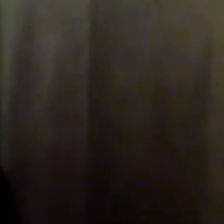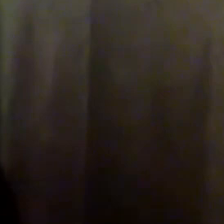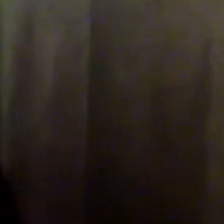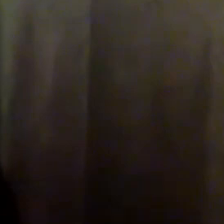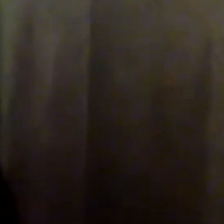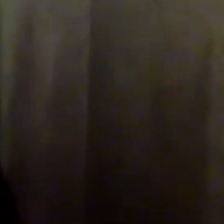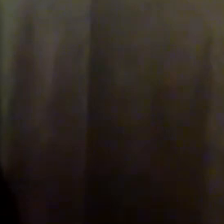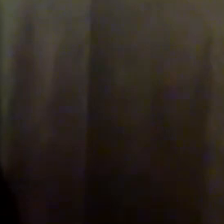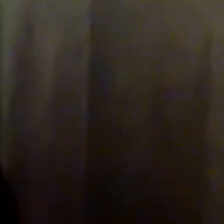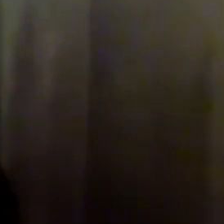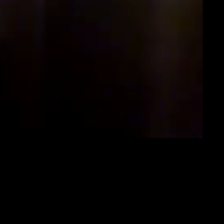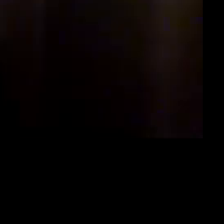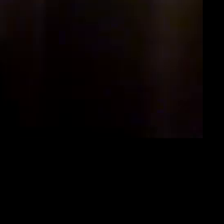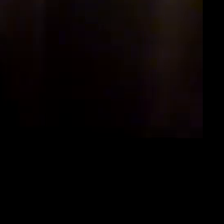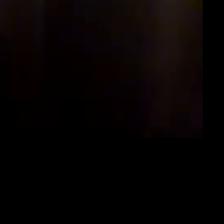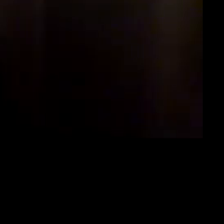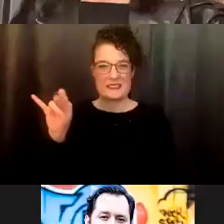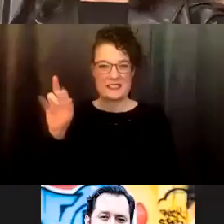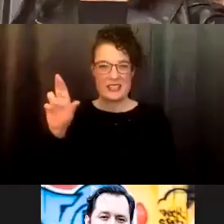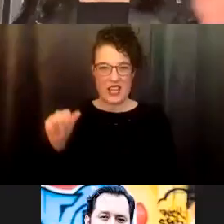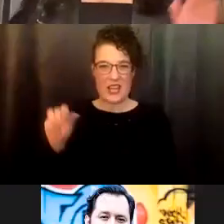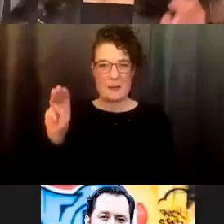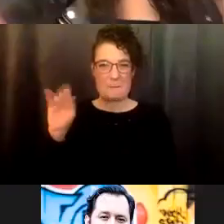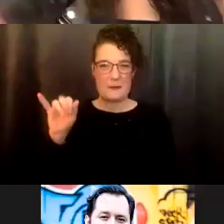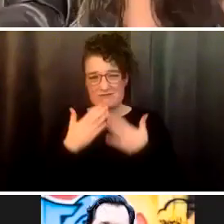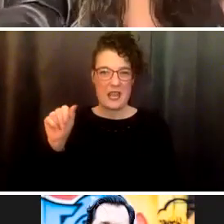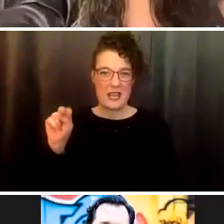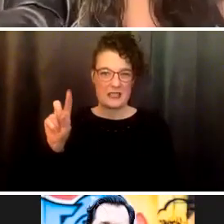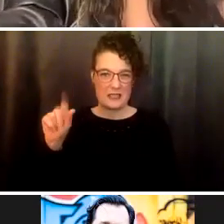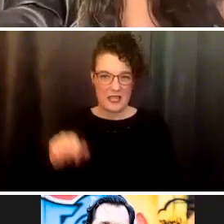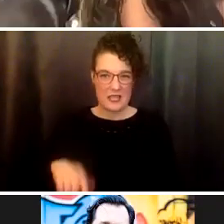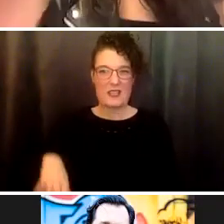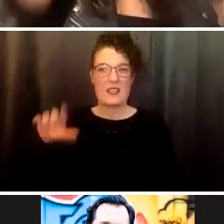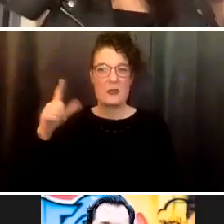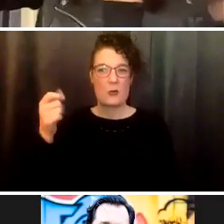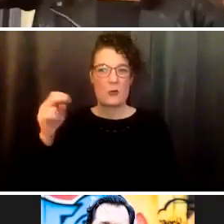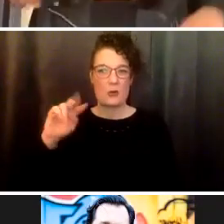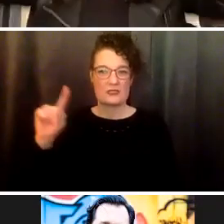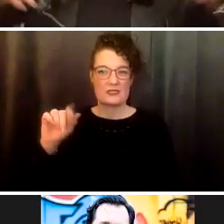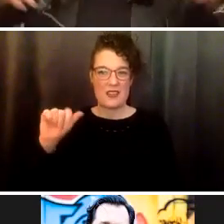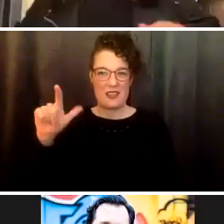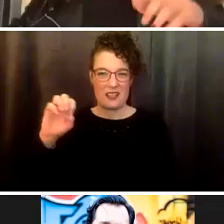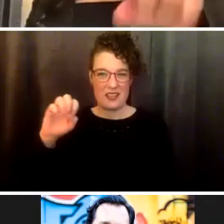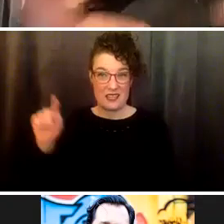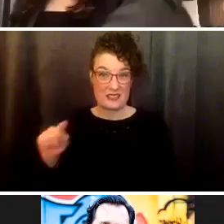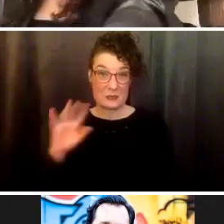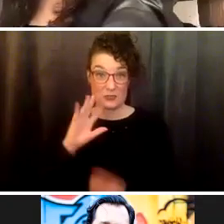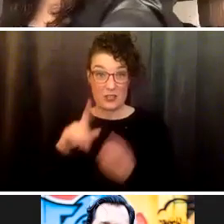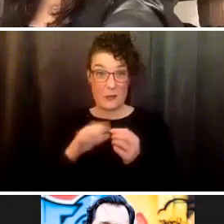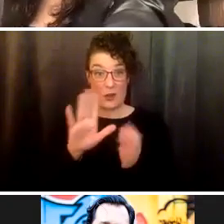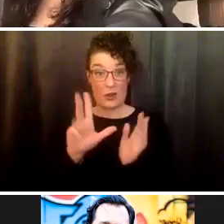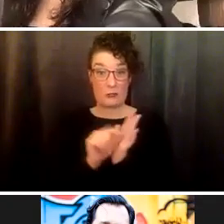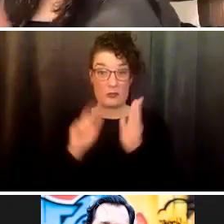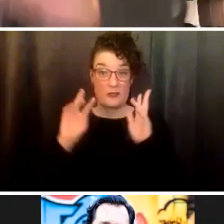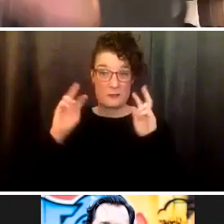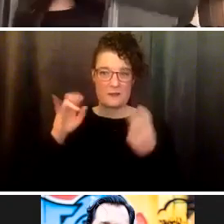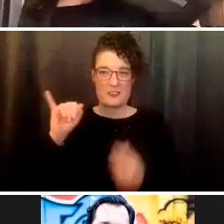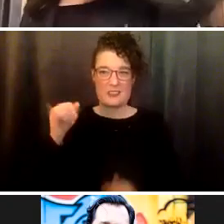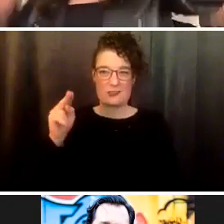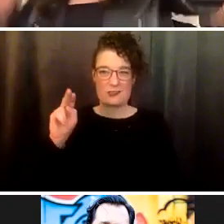Kazayra Miranda Gonzales, who's going to talk about her incredible print, Genesis